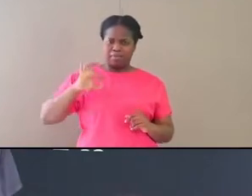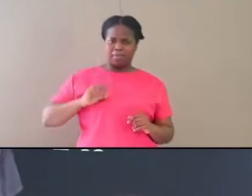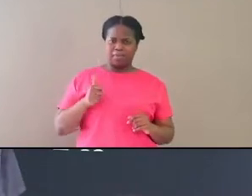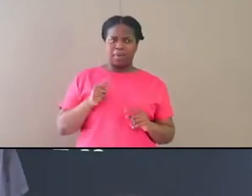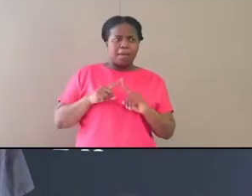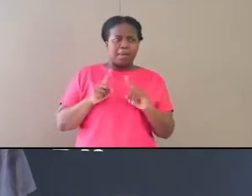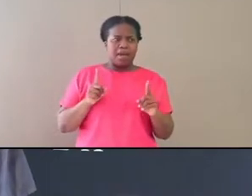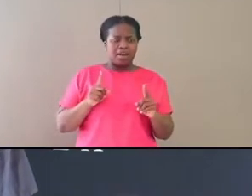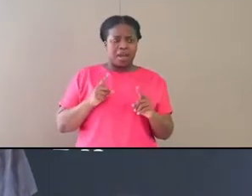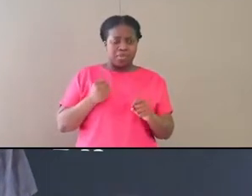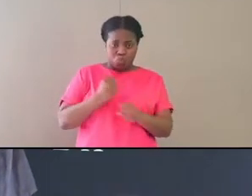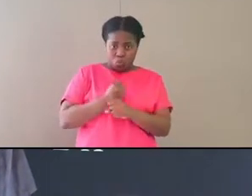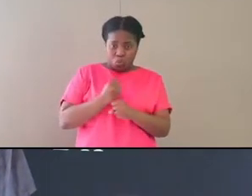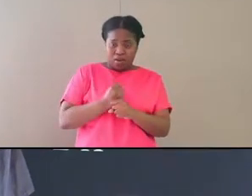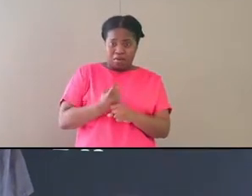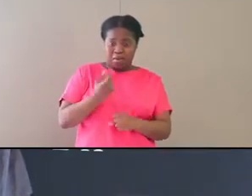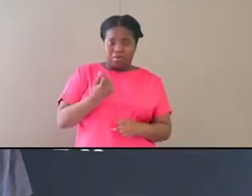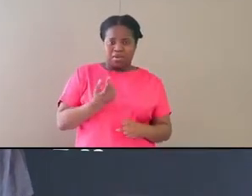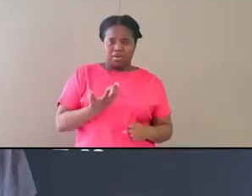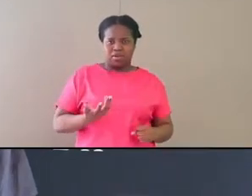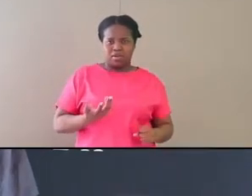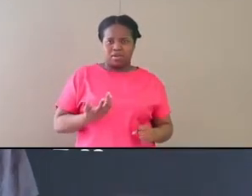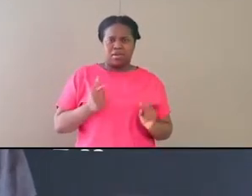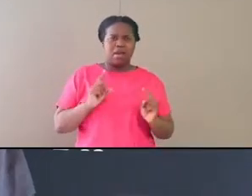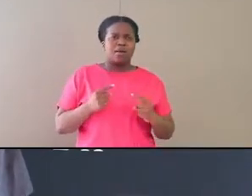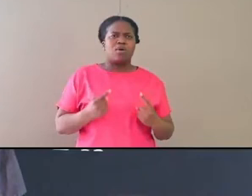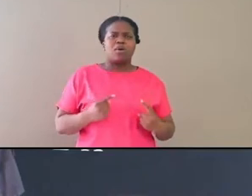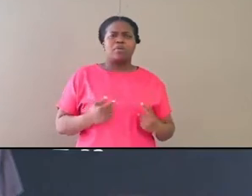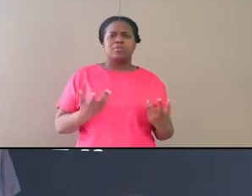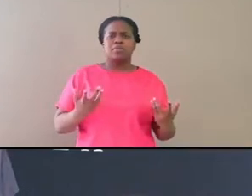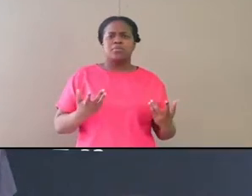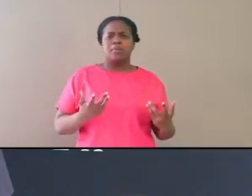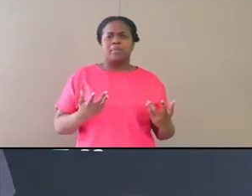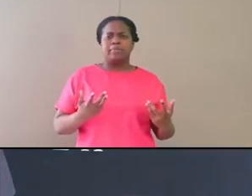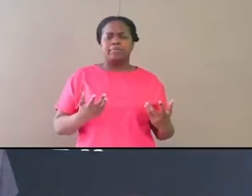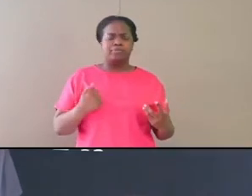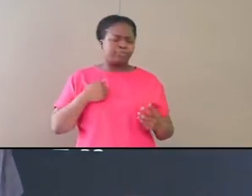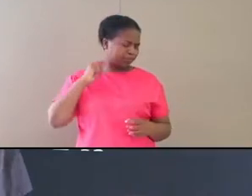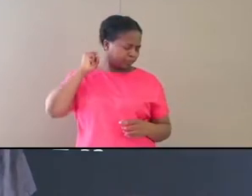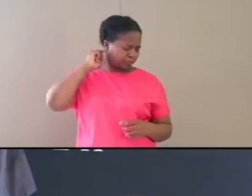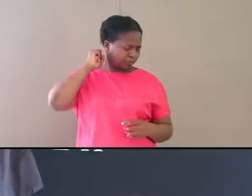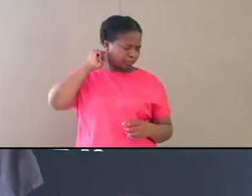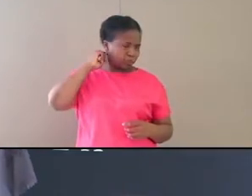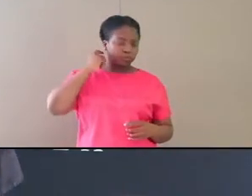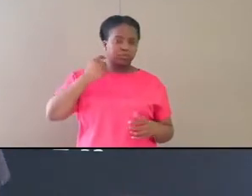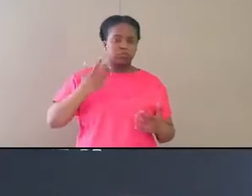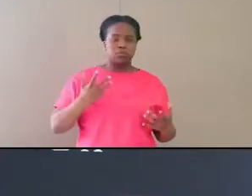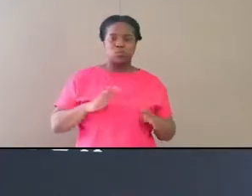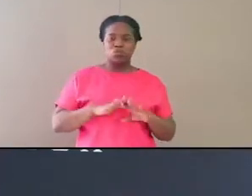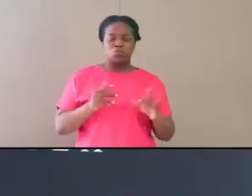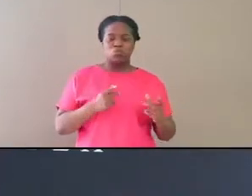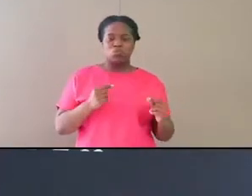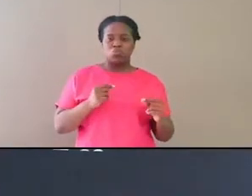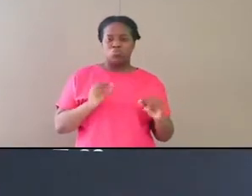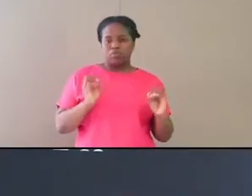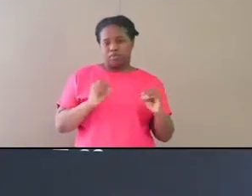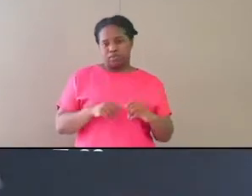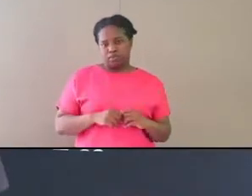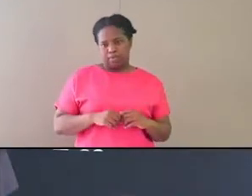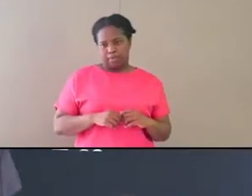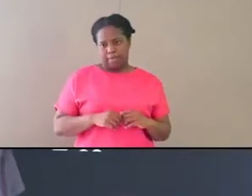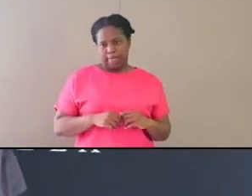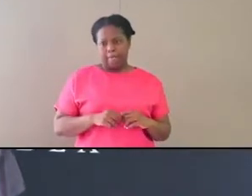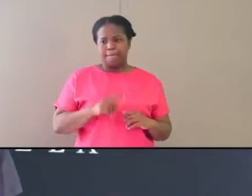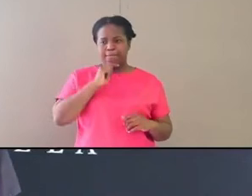But I must work for my money. You know, I can't, my conscience won't allow me to not do anything. So,